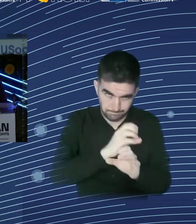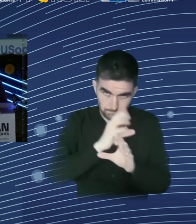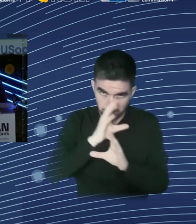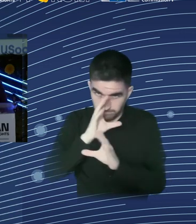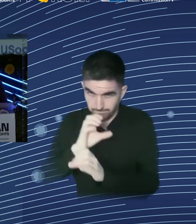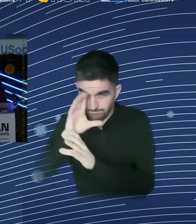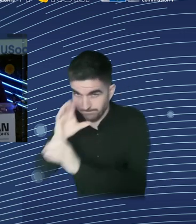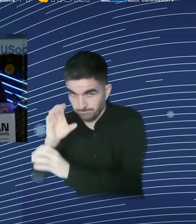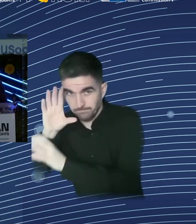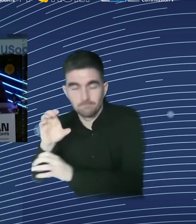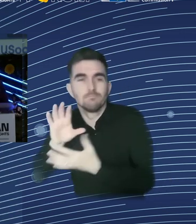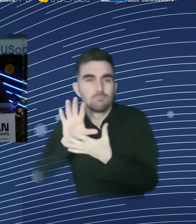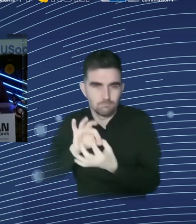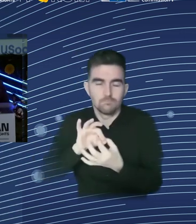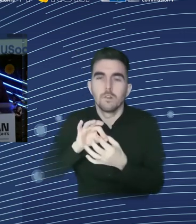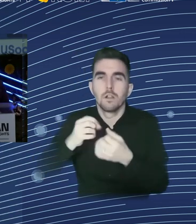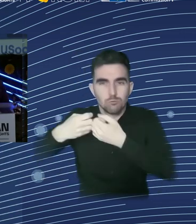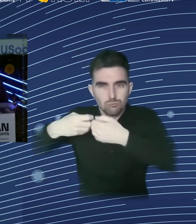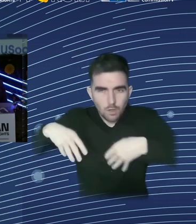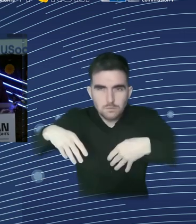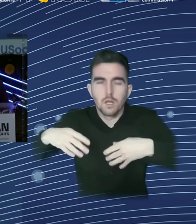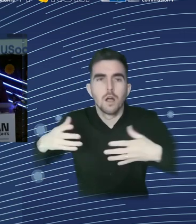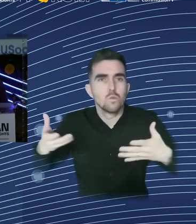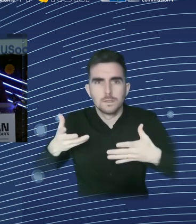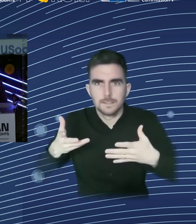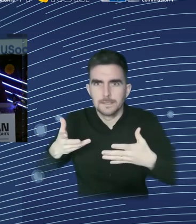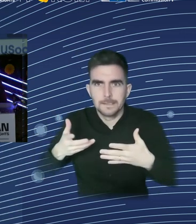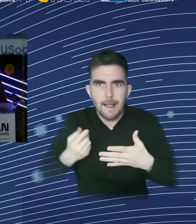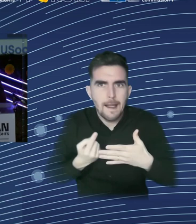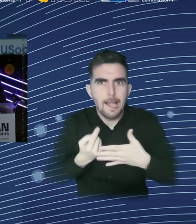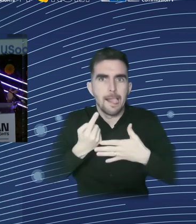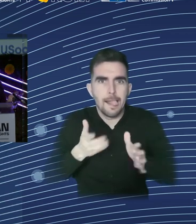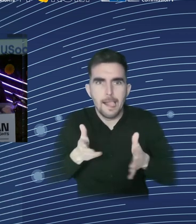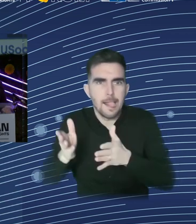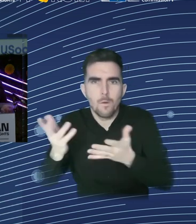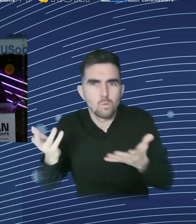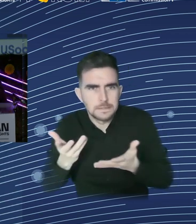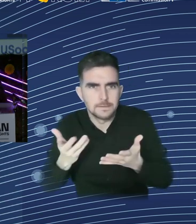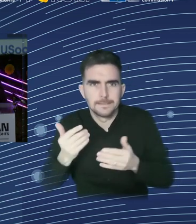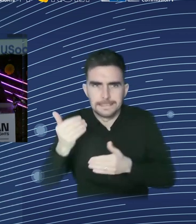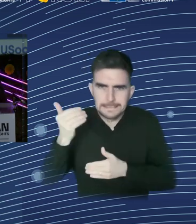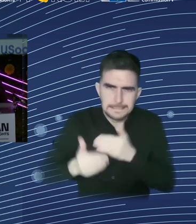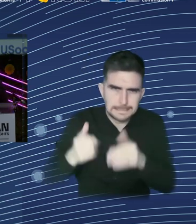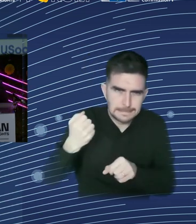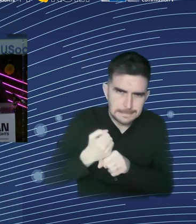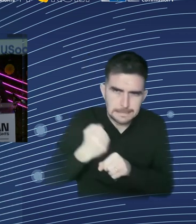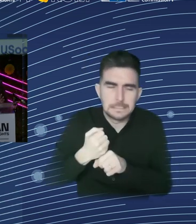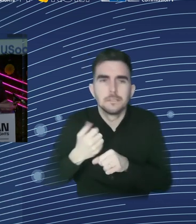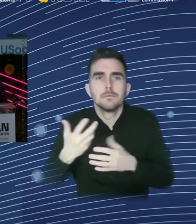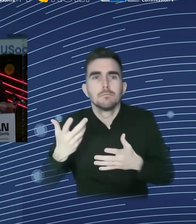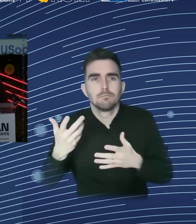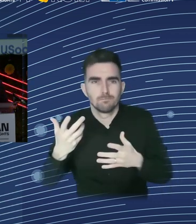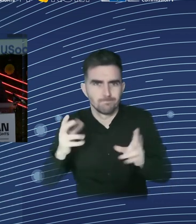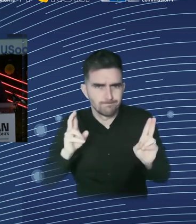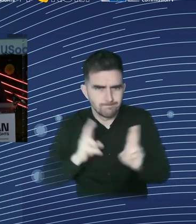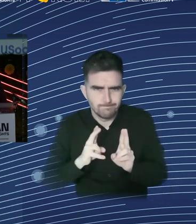help mitigate these shortages. So in terms of the structure of our presentations, we will start